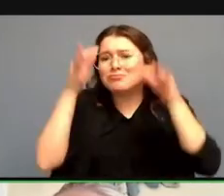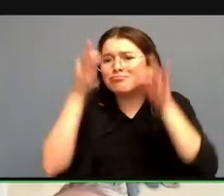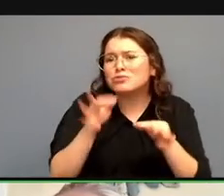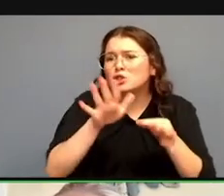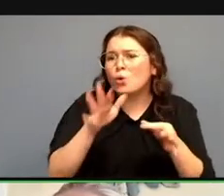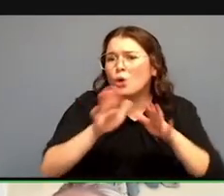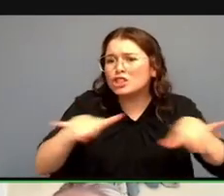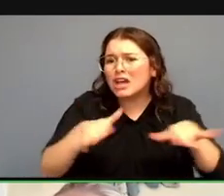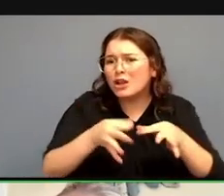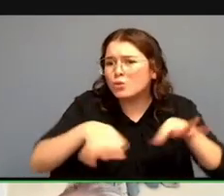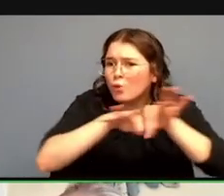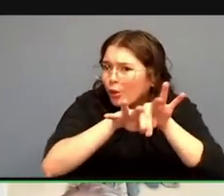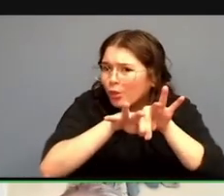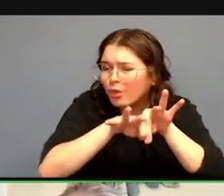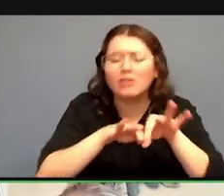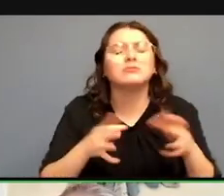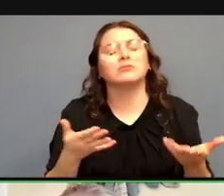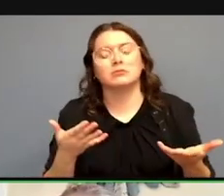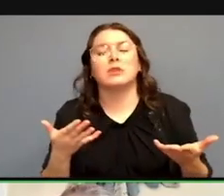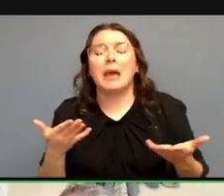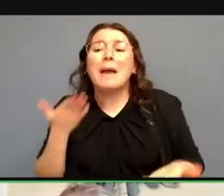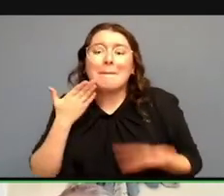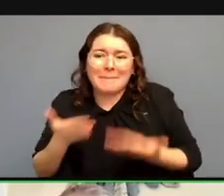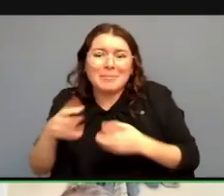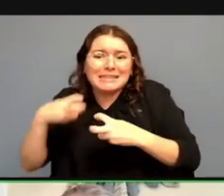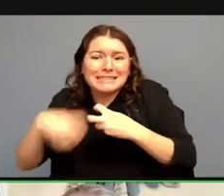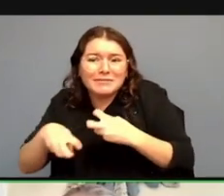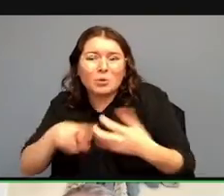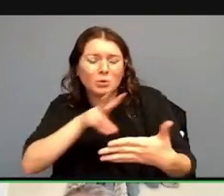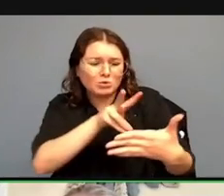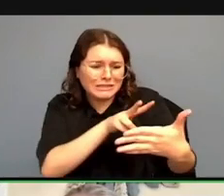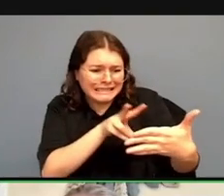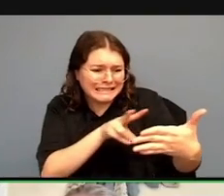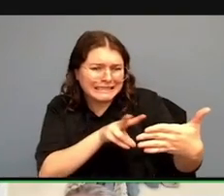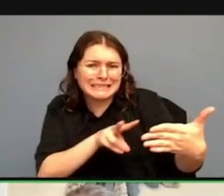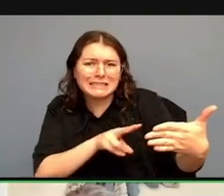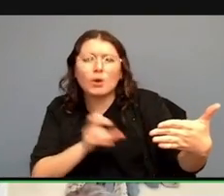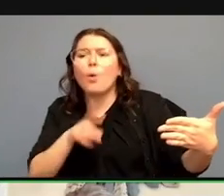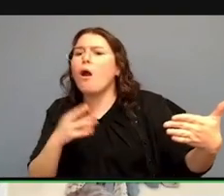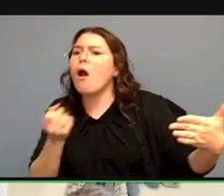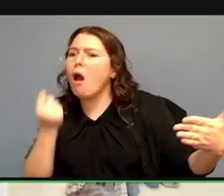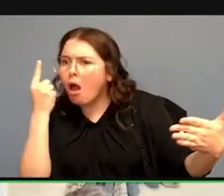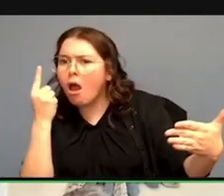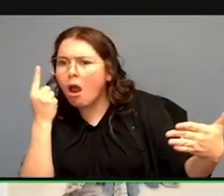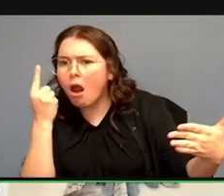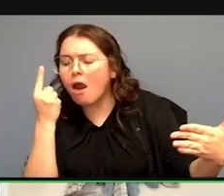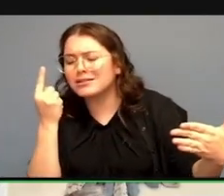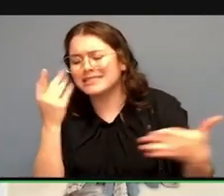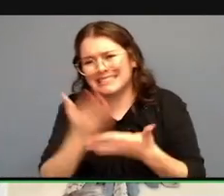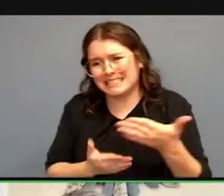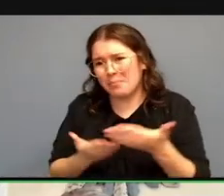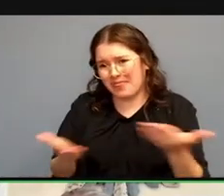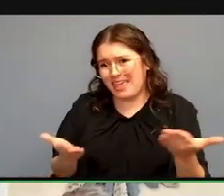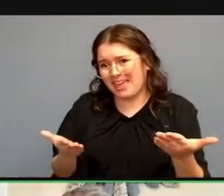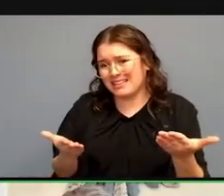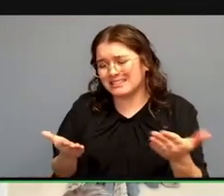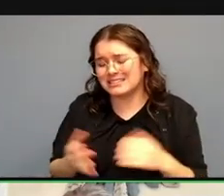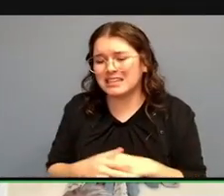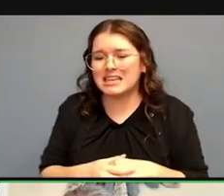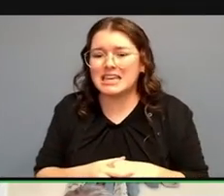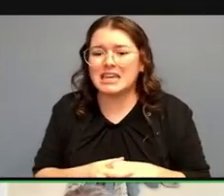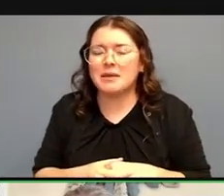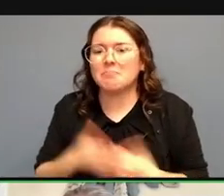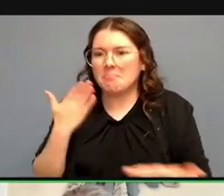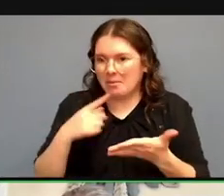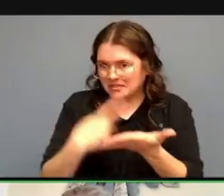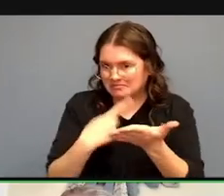So although it may be difficult to read or understand some of the things about your child that might be discussed